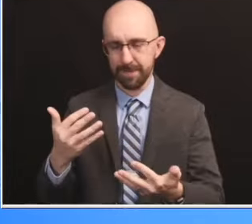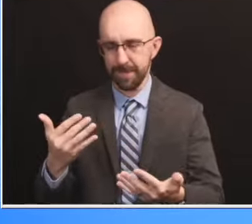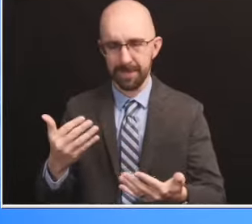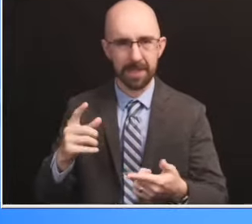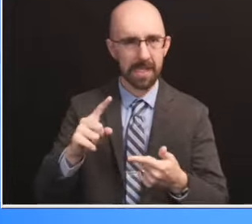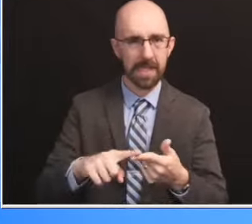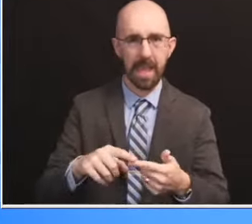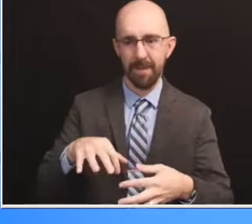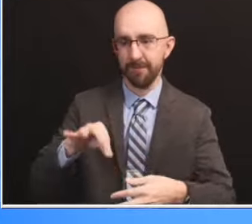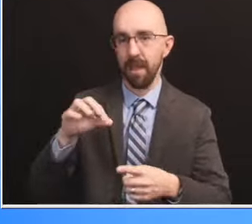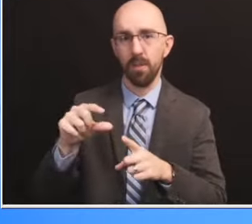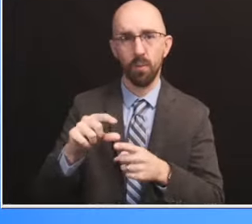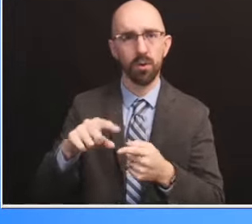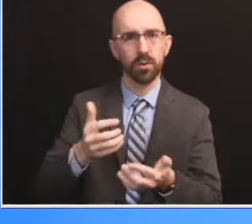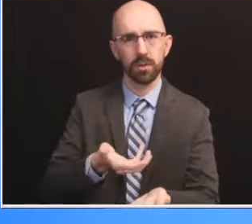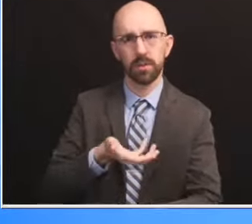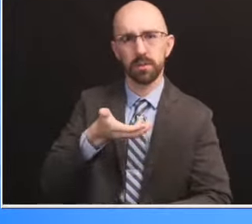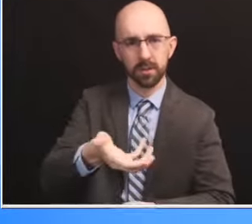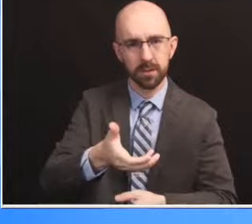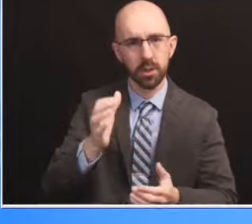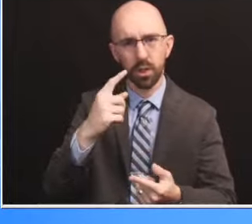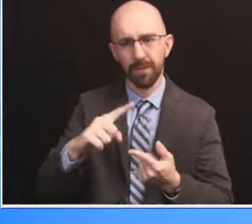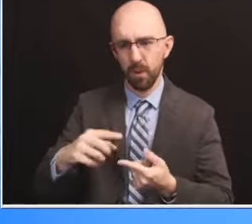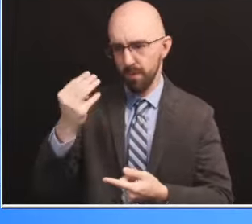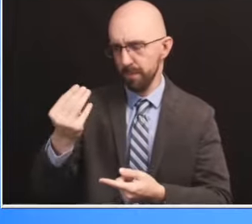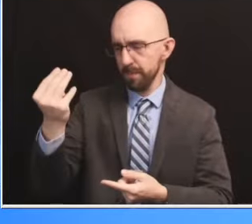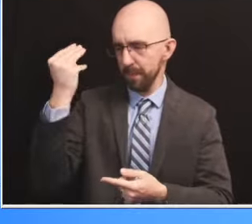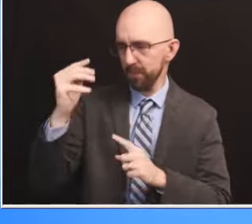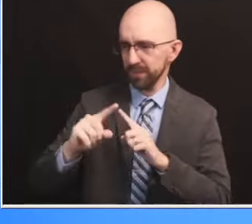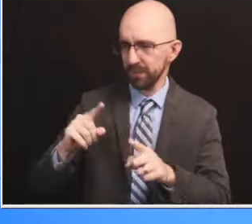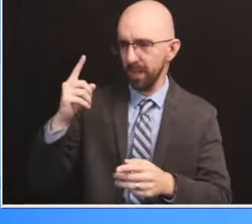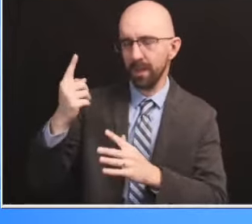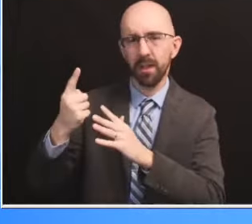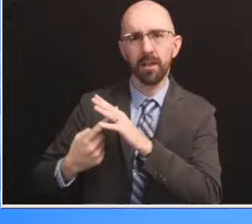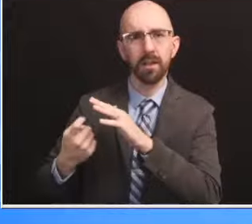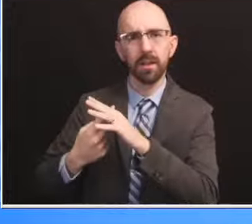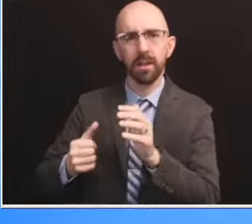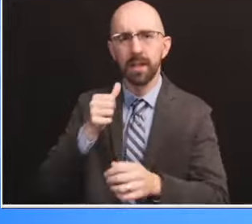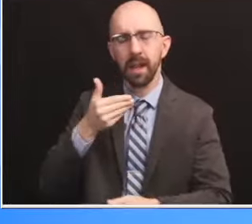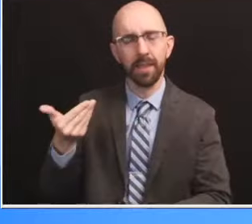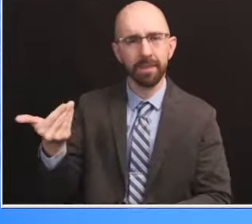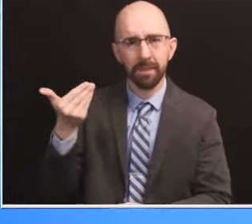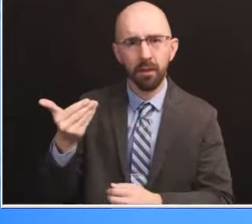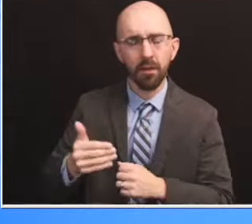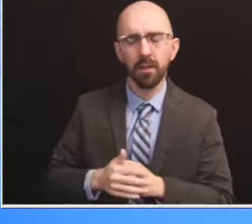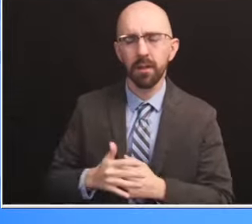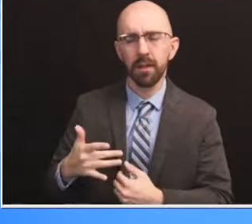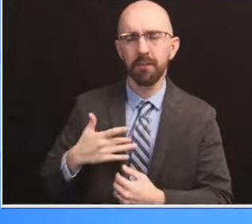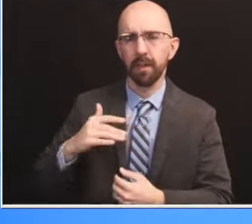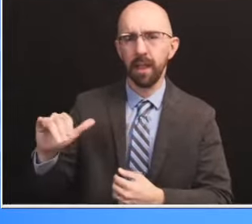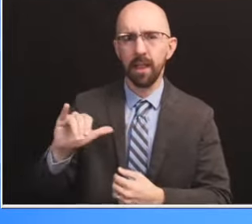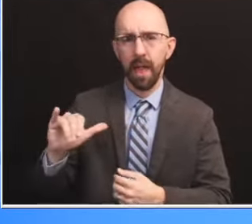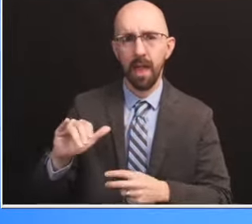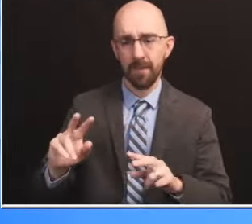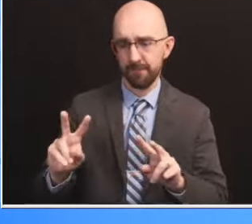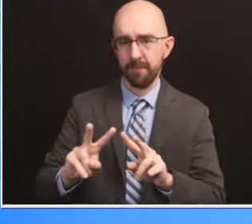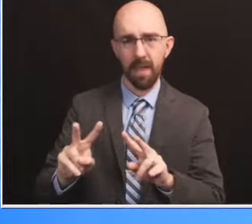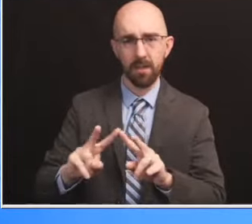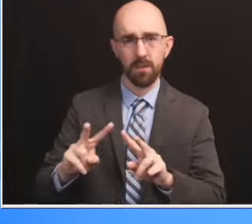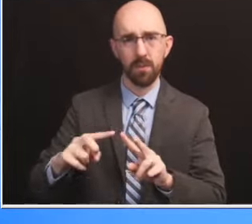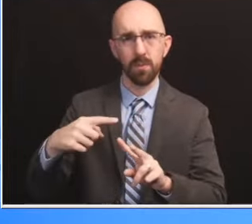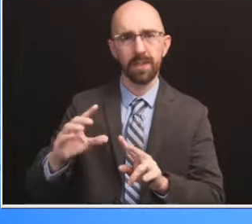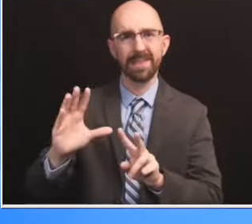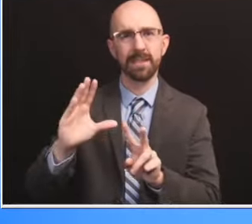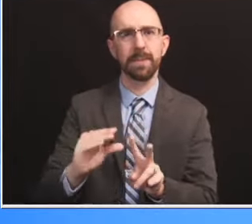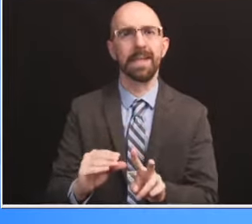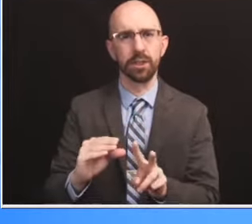they're looking for the memories that aren't available to them, they feel like their value is diminishing.